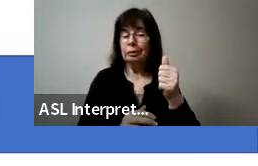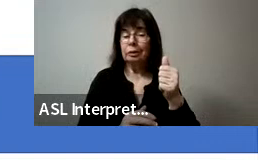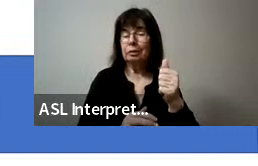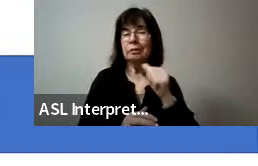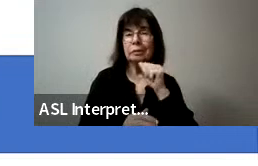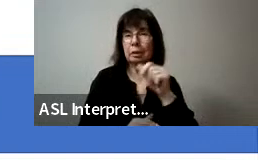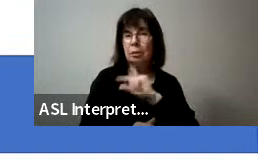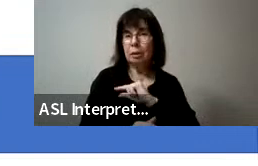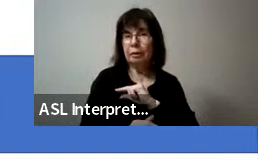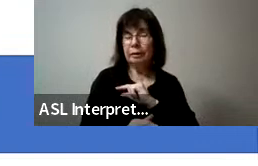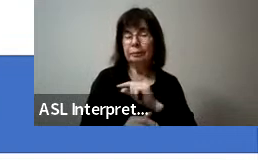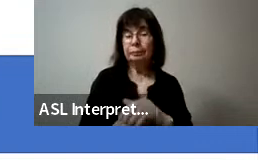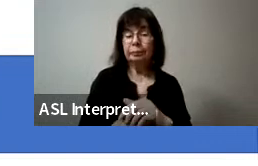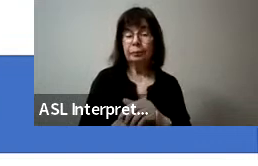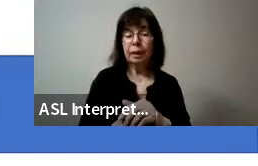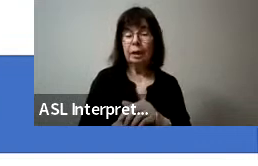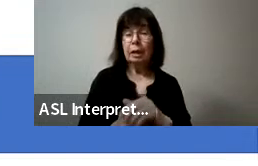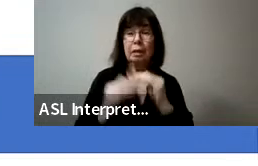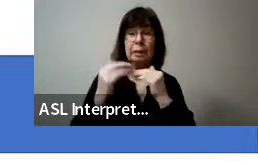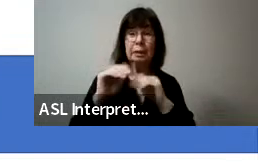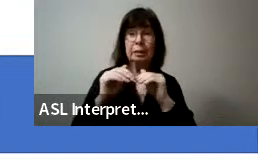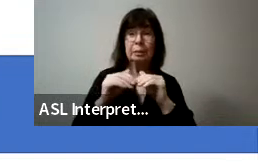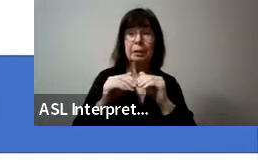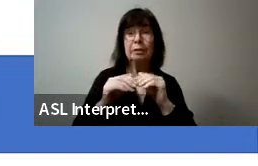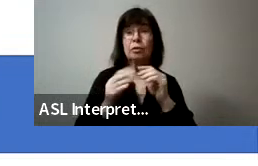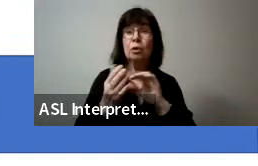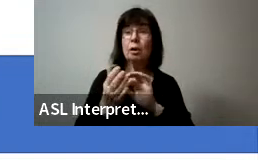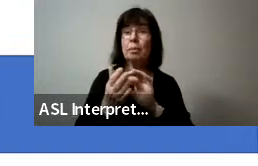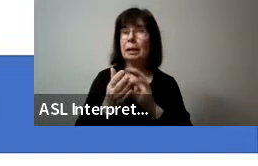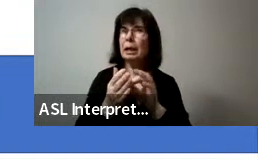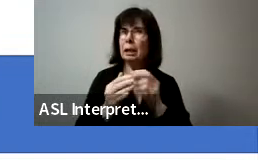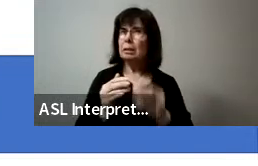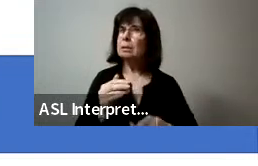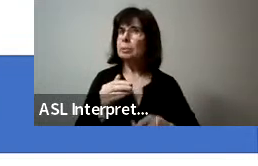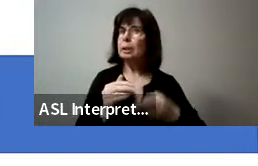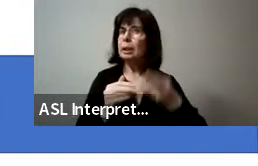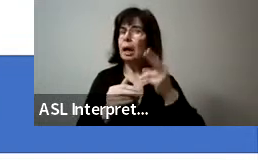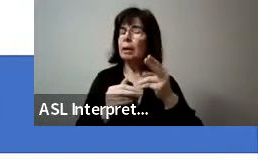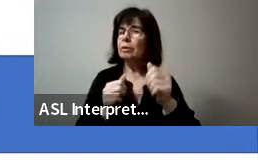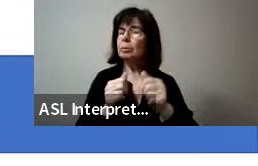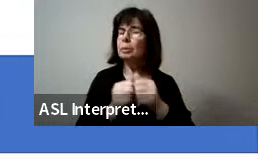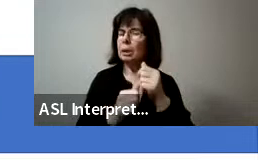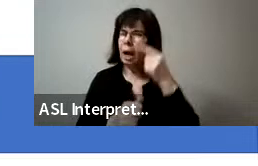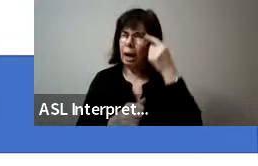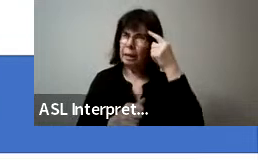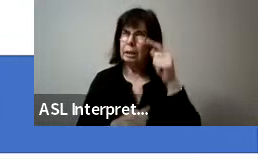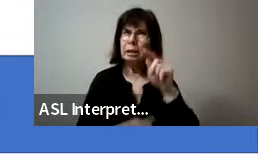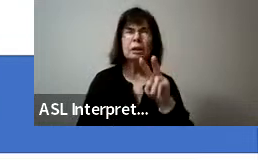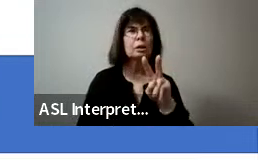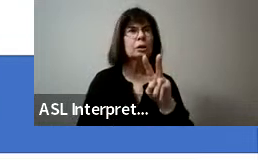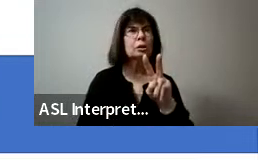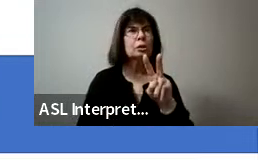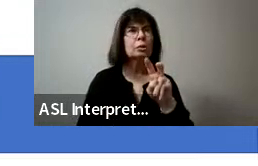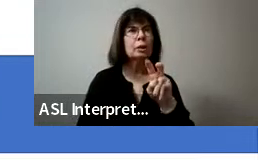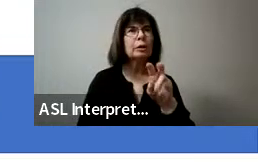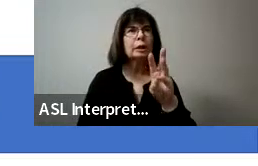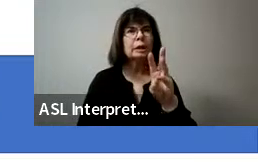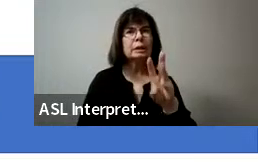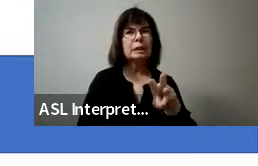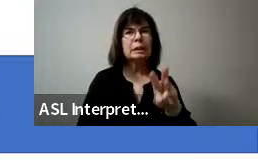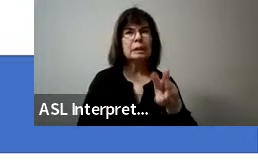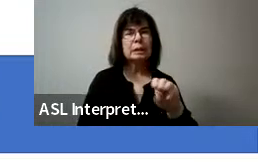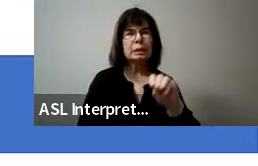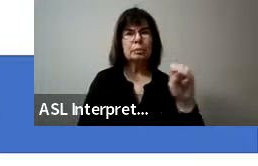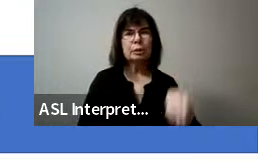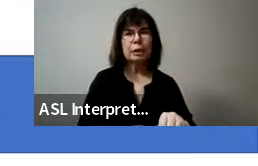the income limit for Medi-Cal is much higher for a lot of them. I believe up to 266% of the federal poverty level.